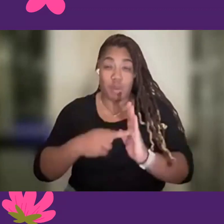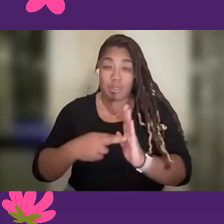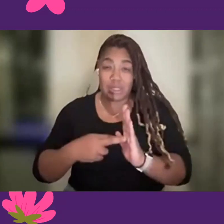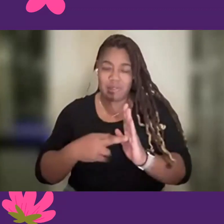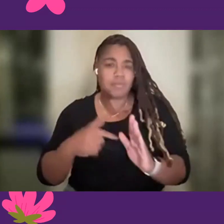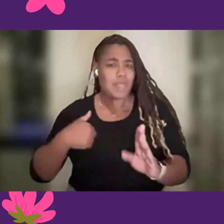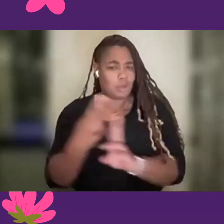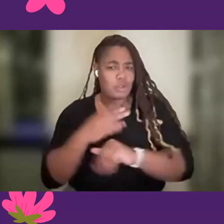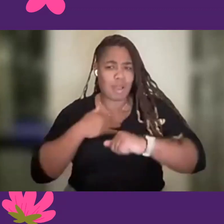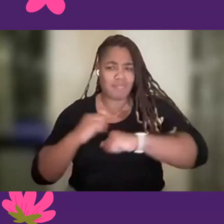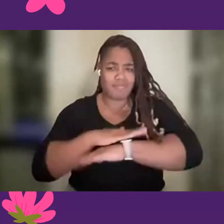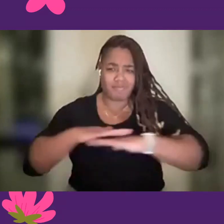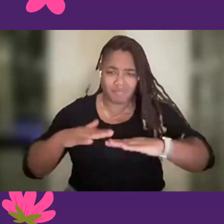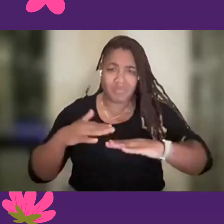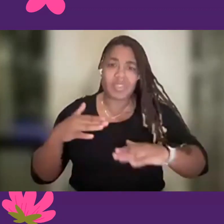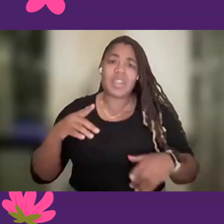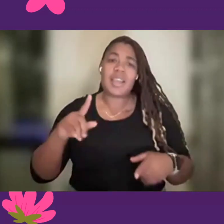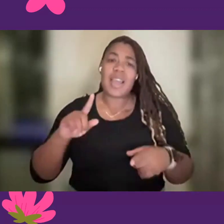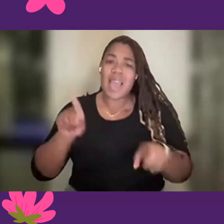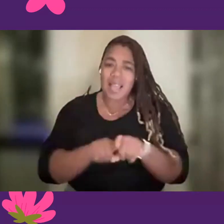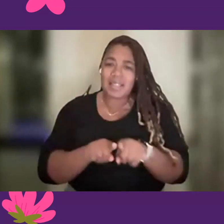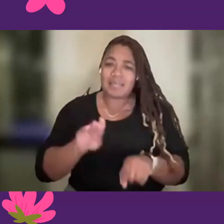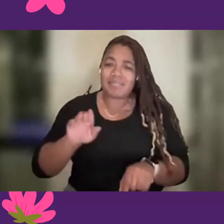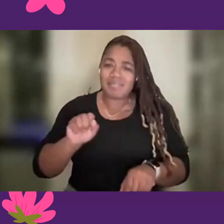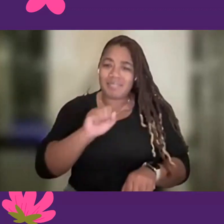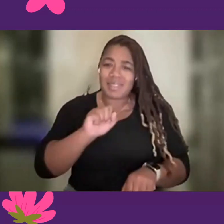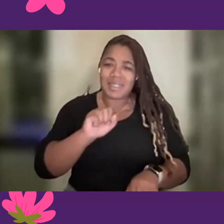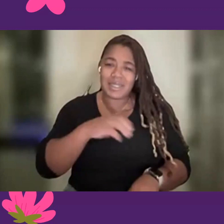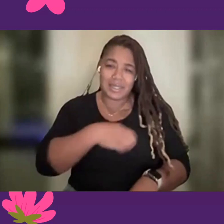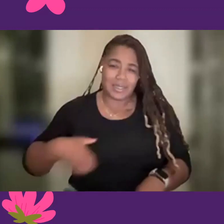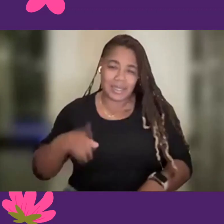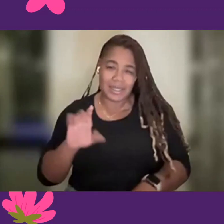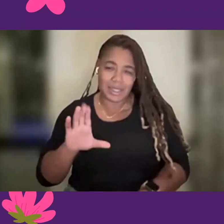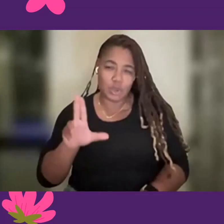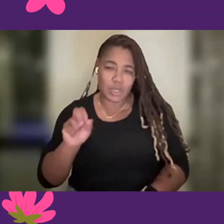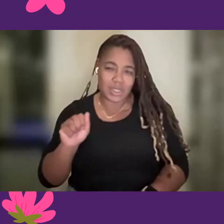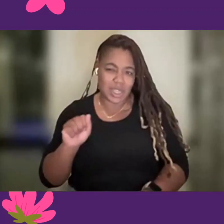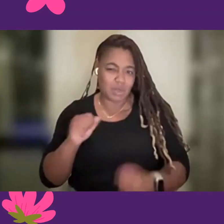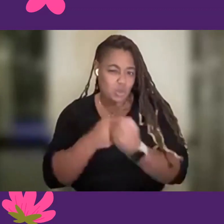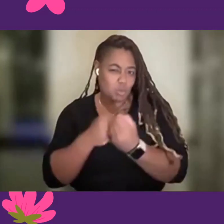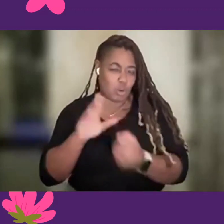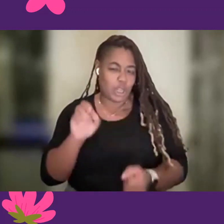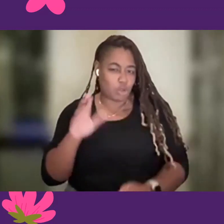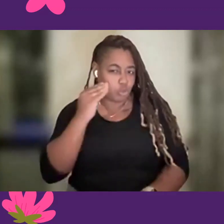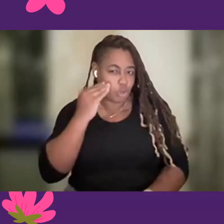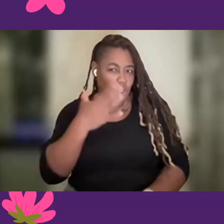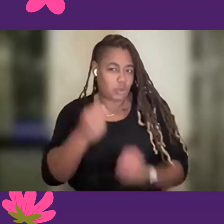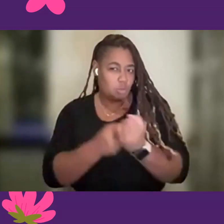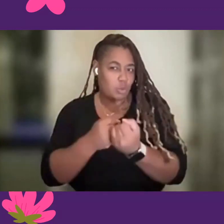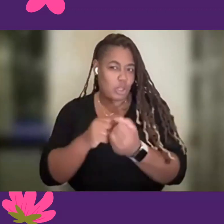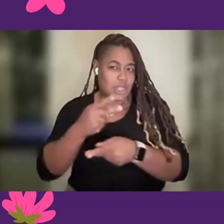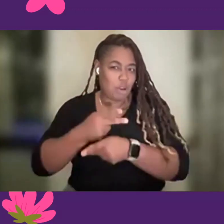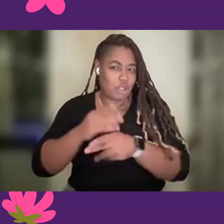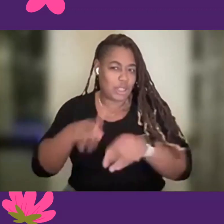as Miss DC USA to promote cancer awareness and discuss how to support caregivers. My mother is a breast